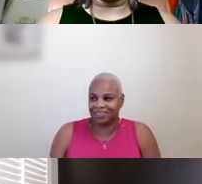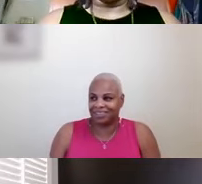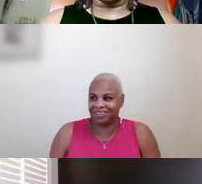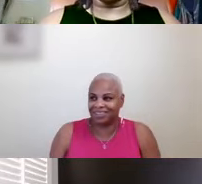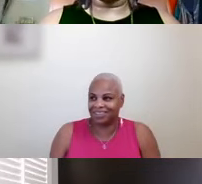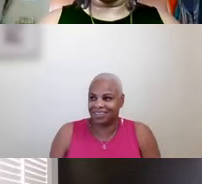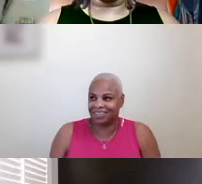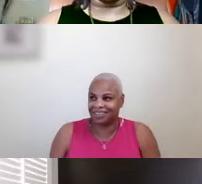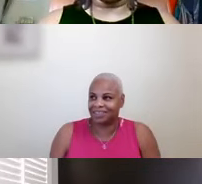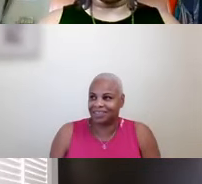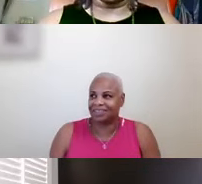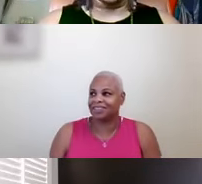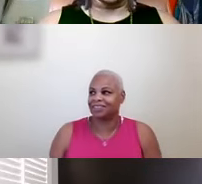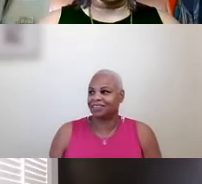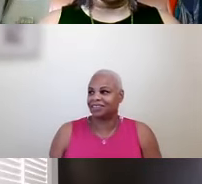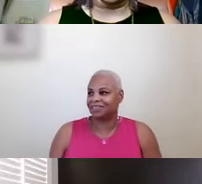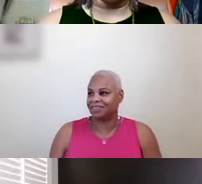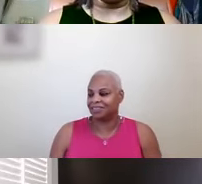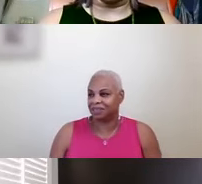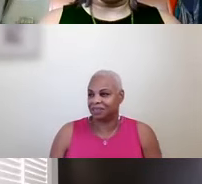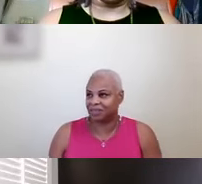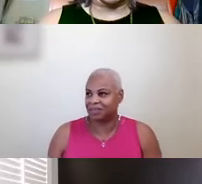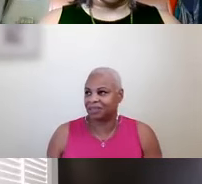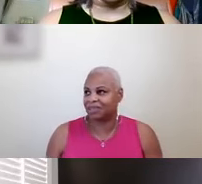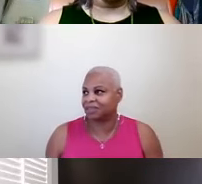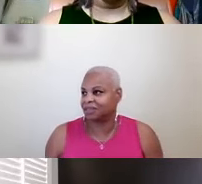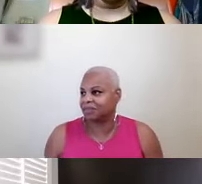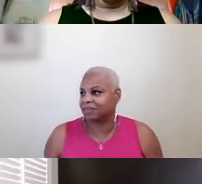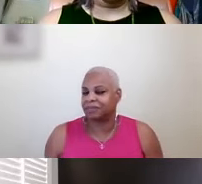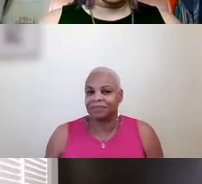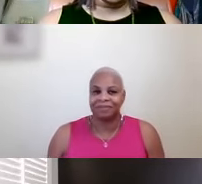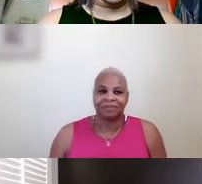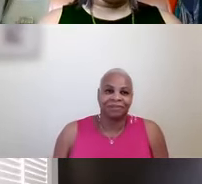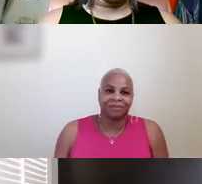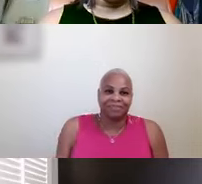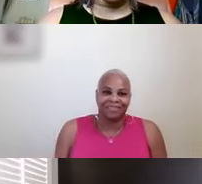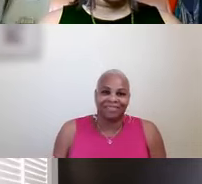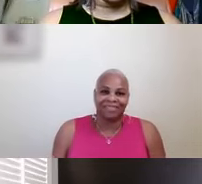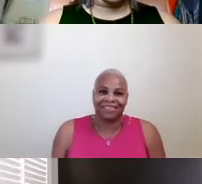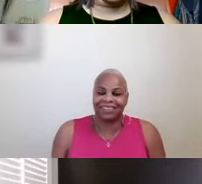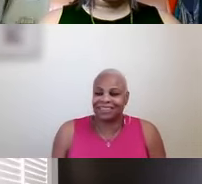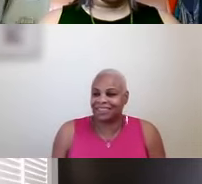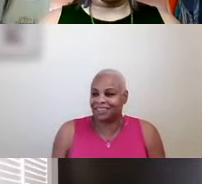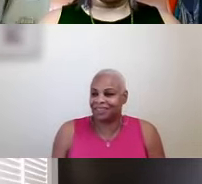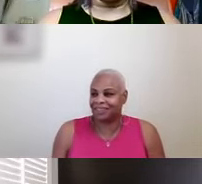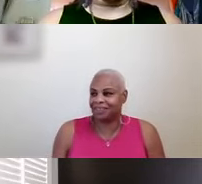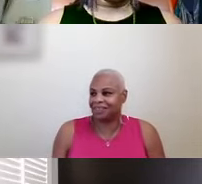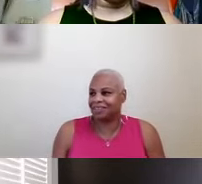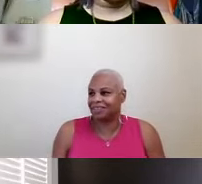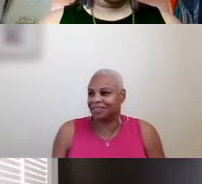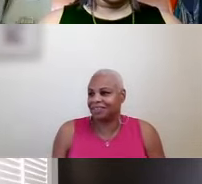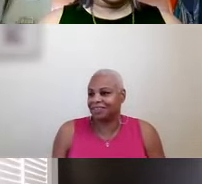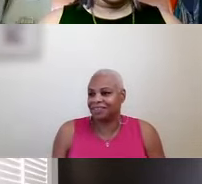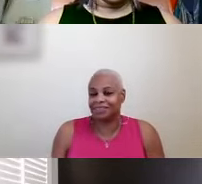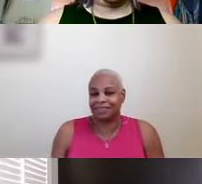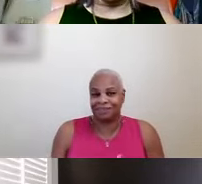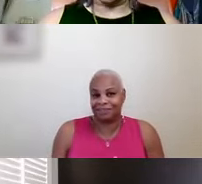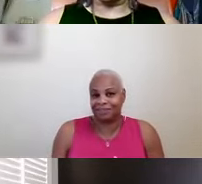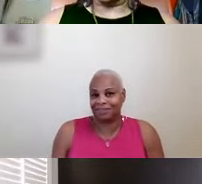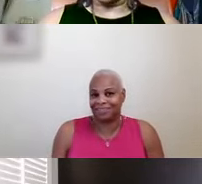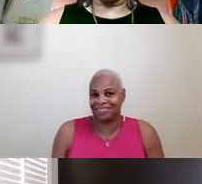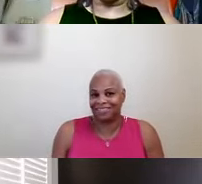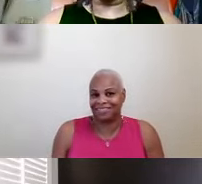to thank all of our partners that help us put this together. So one more slide, and